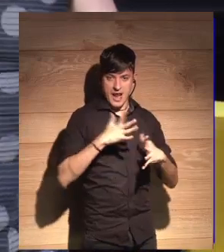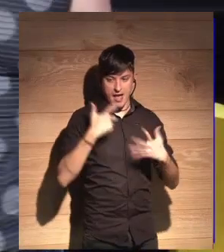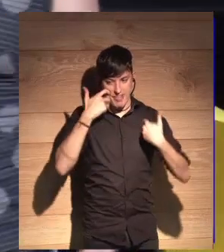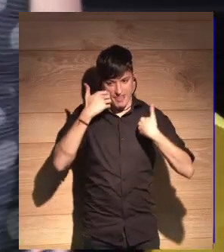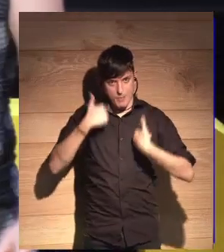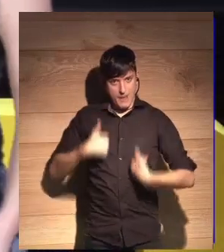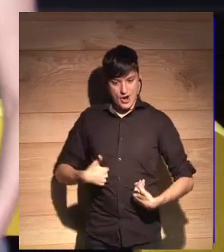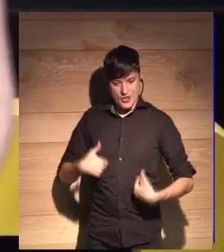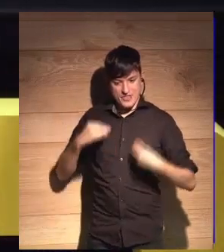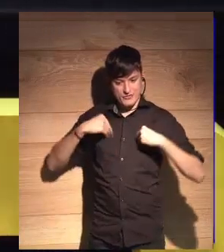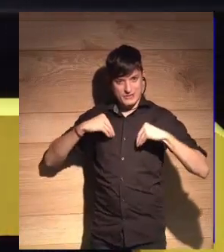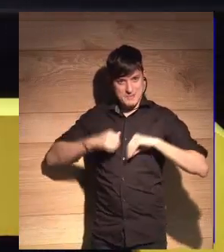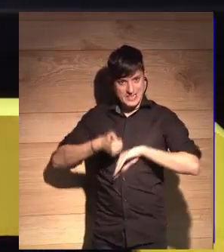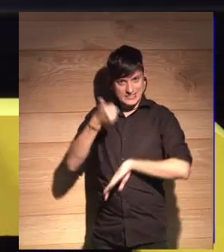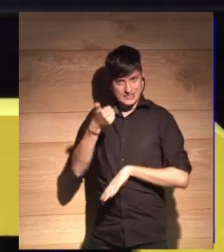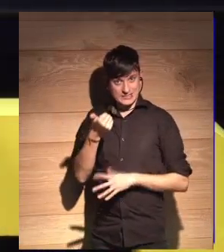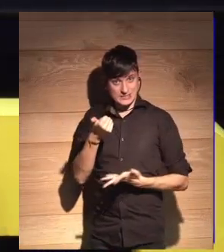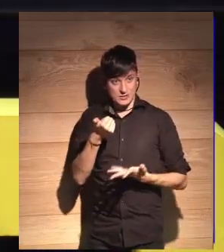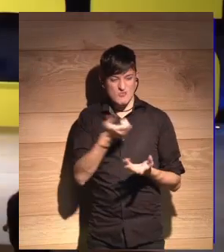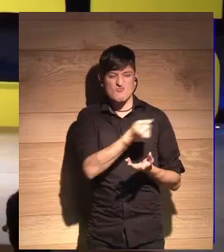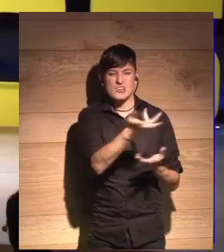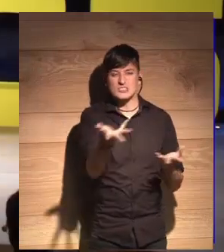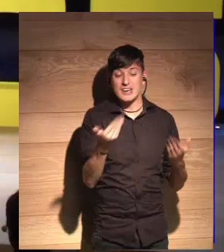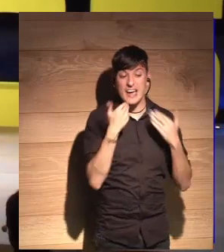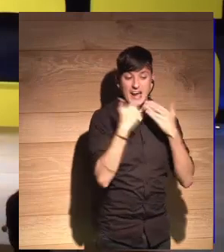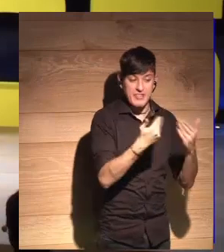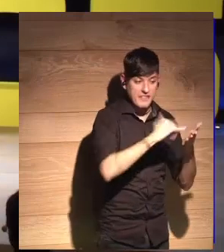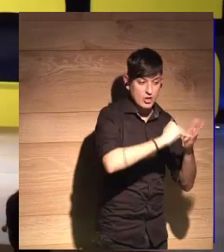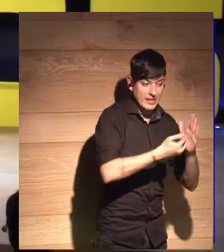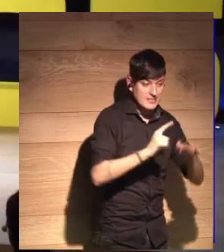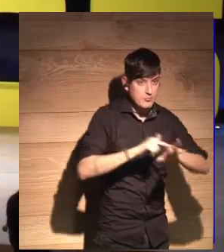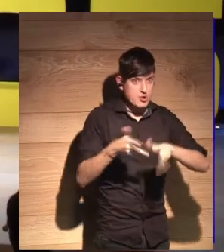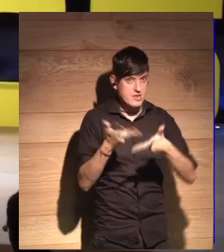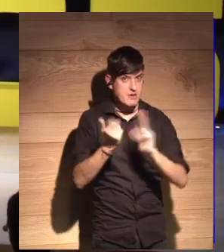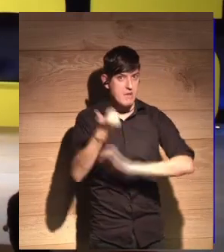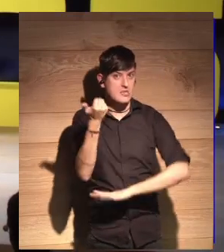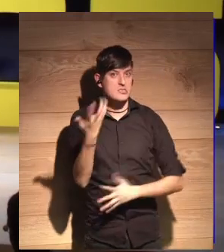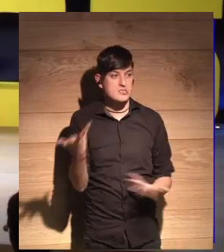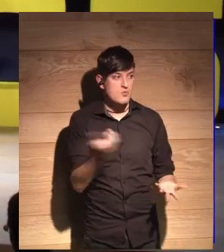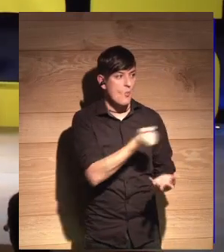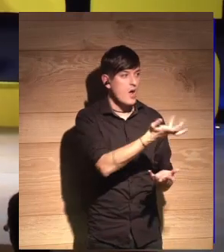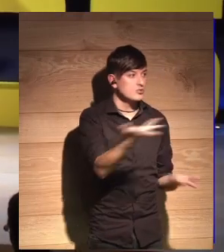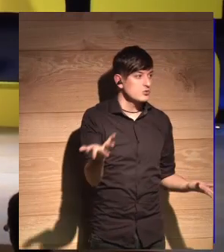have extra time in your life suddenly? How many of you have less distractions?